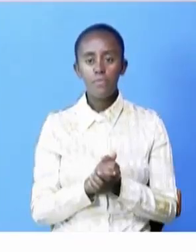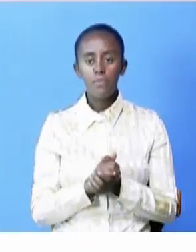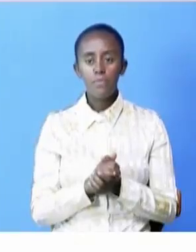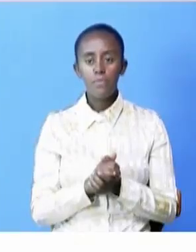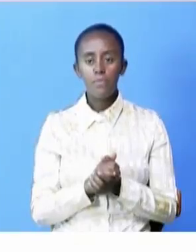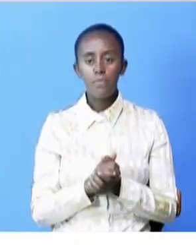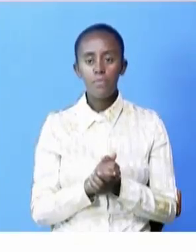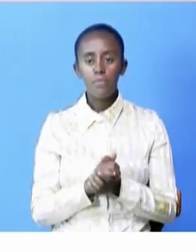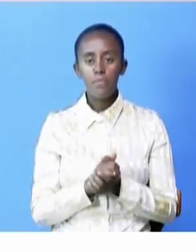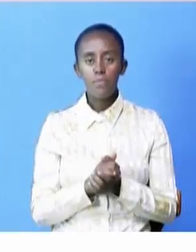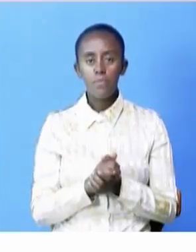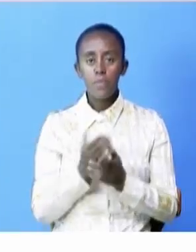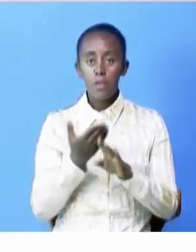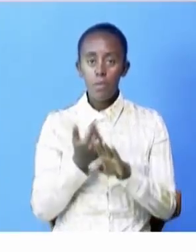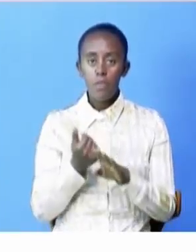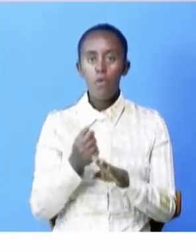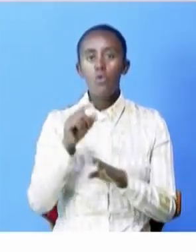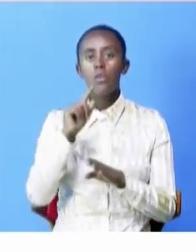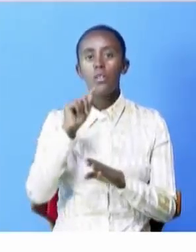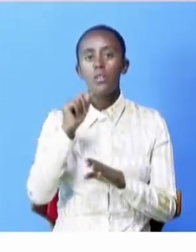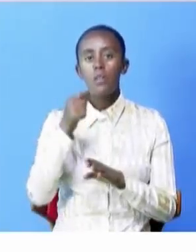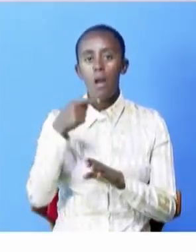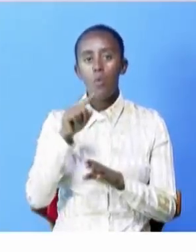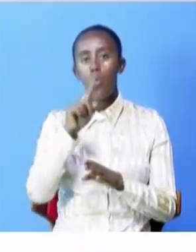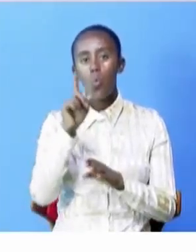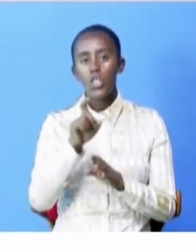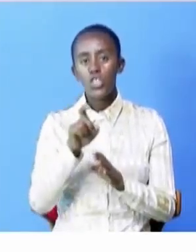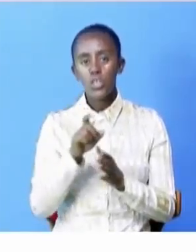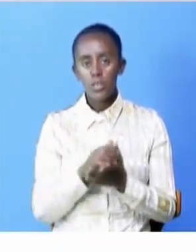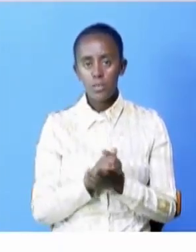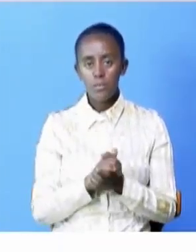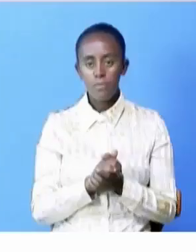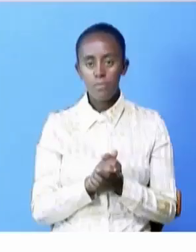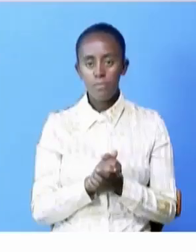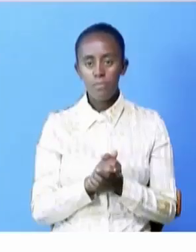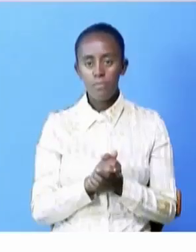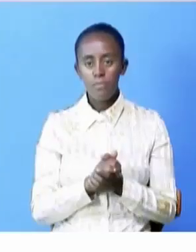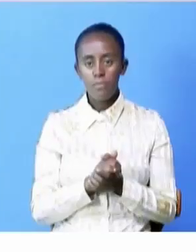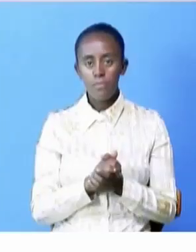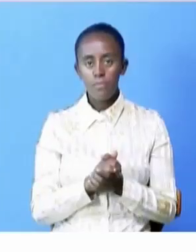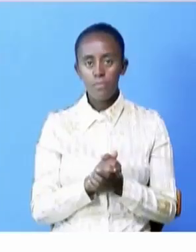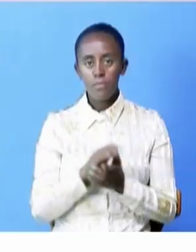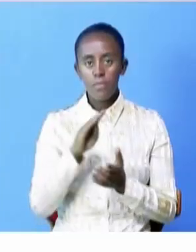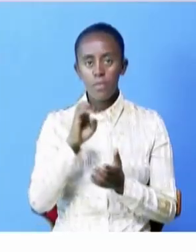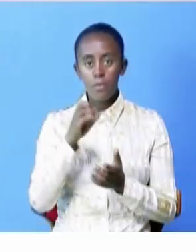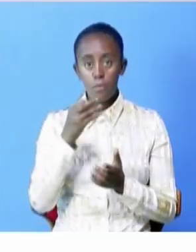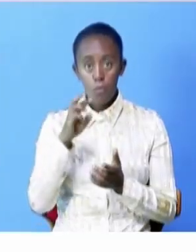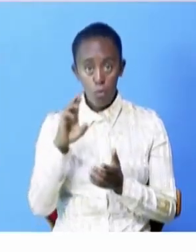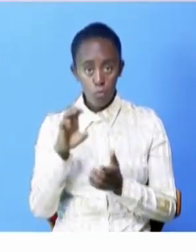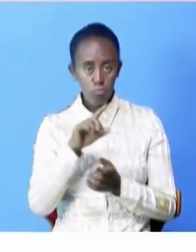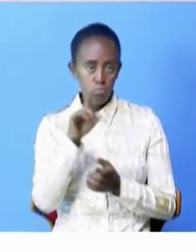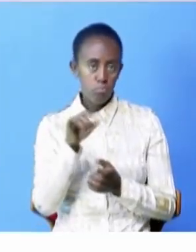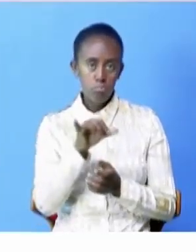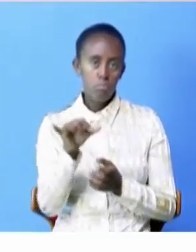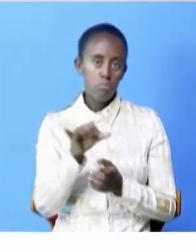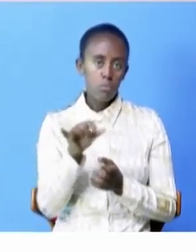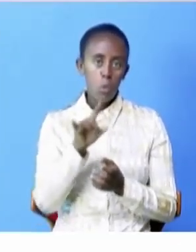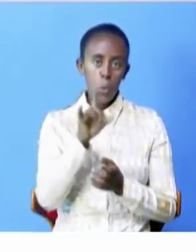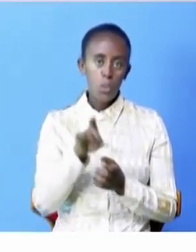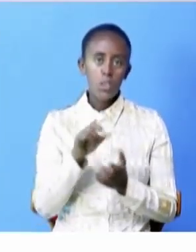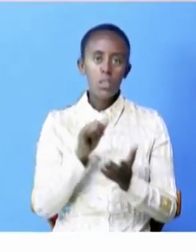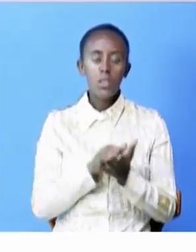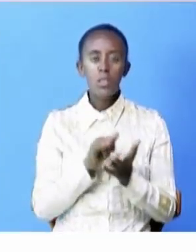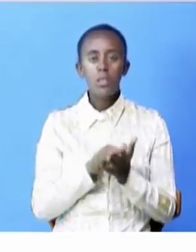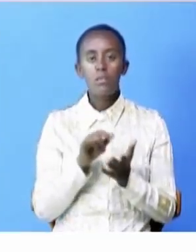We use it before tag questions. For example, tag questions are questions that